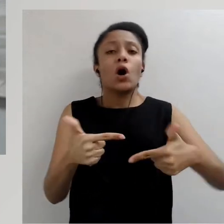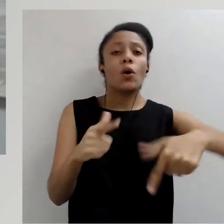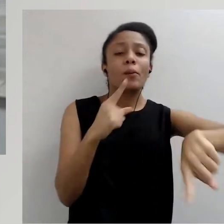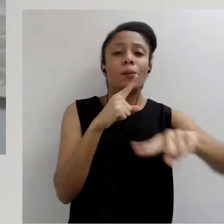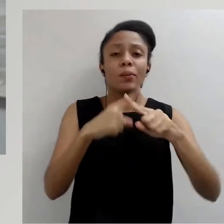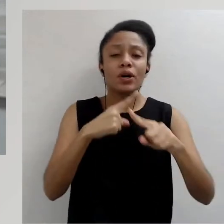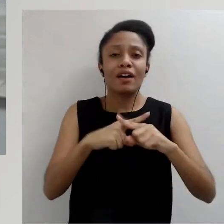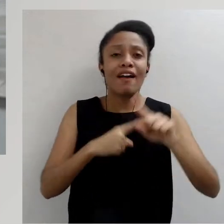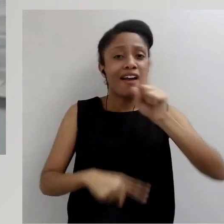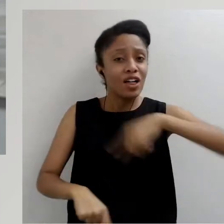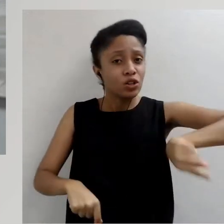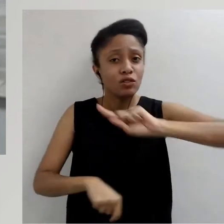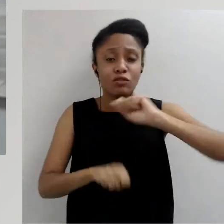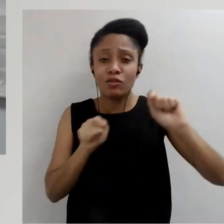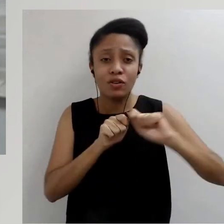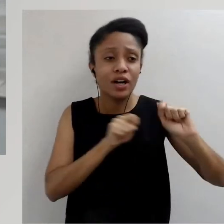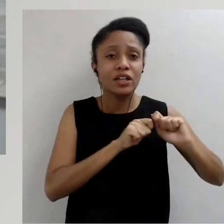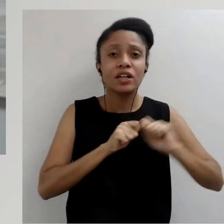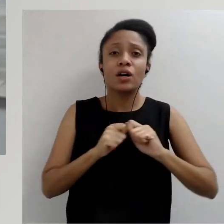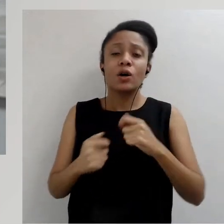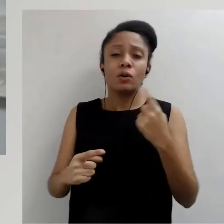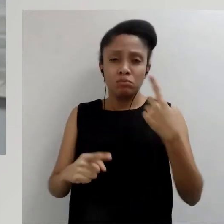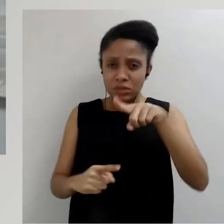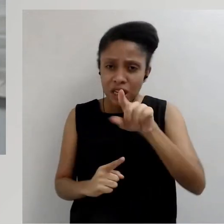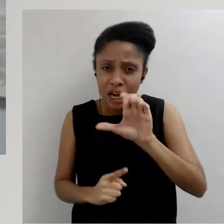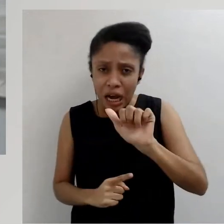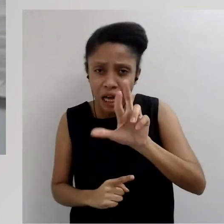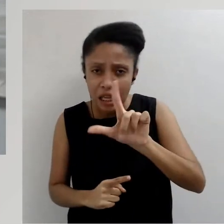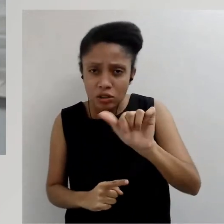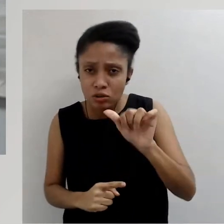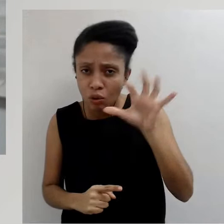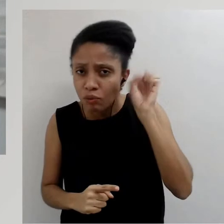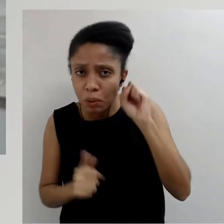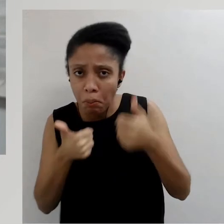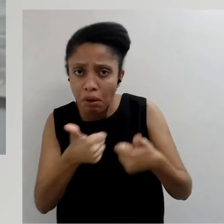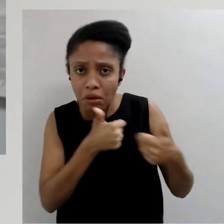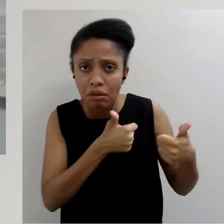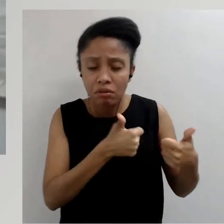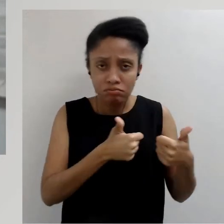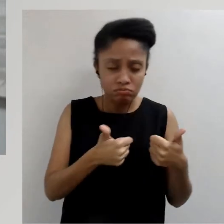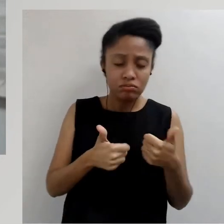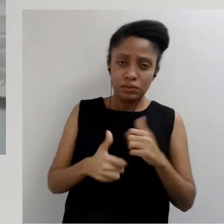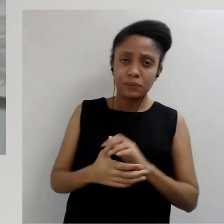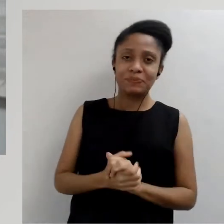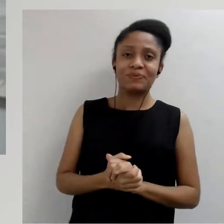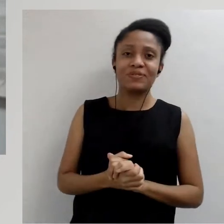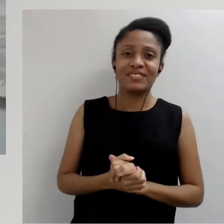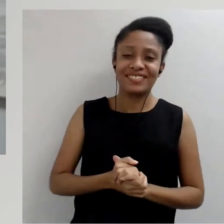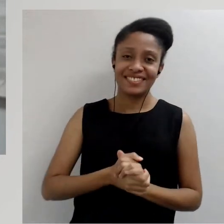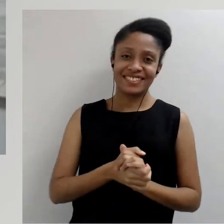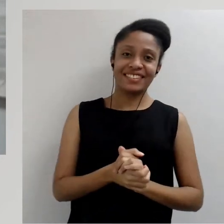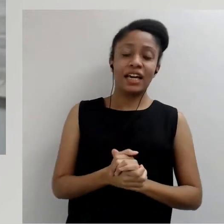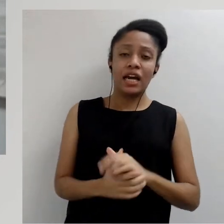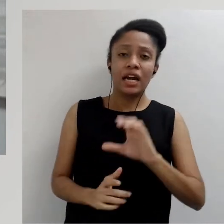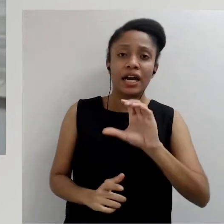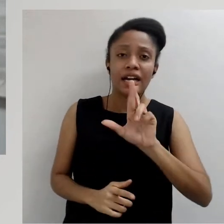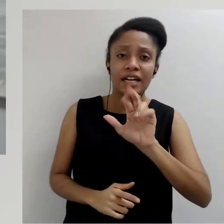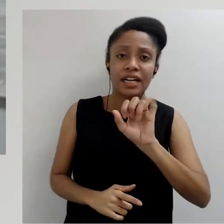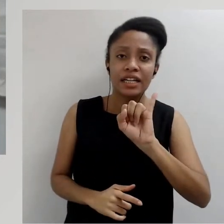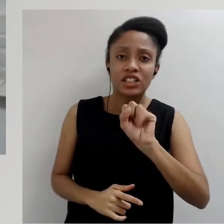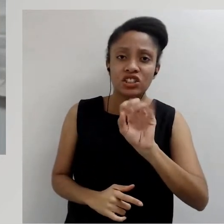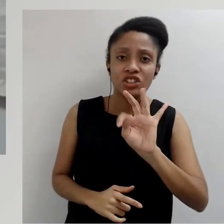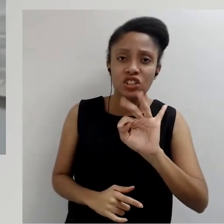and dedication, and this is what we do. Carla, can you hear me well? Just for me to check everything.